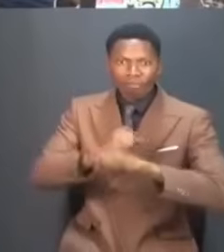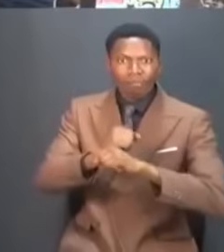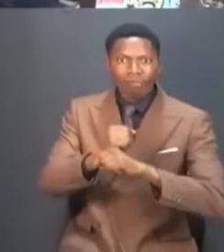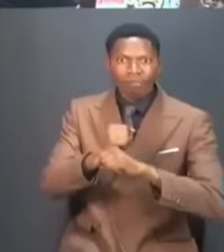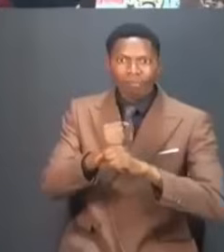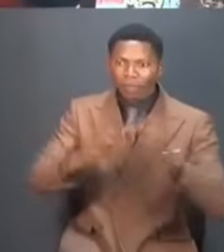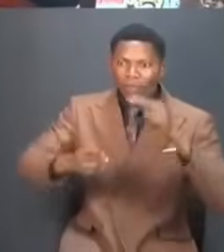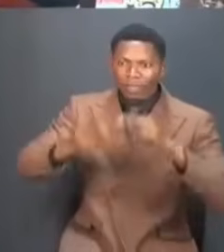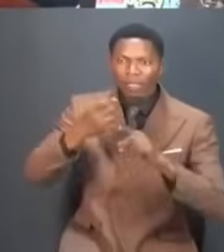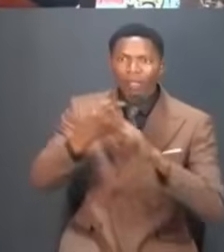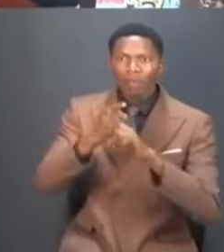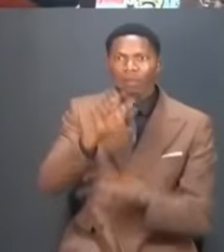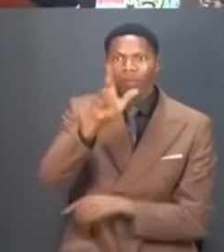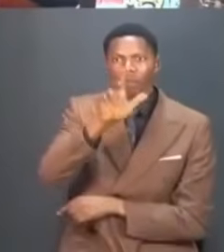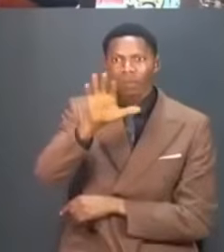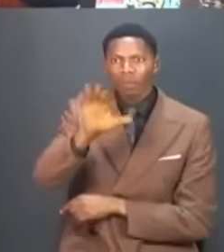from